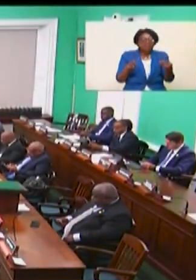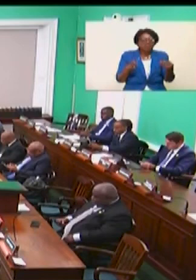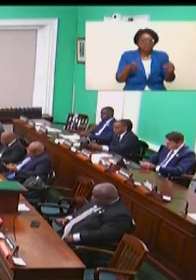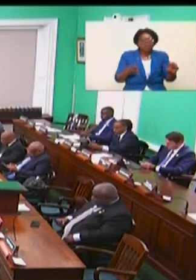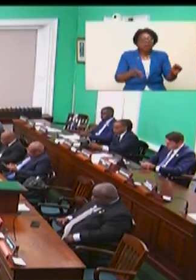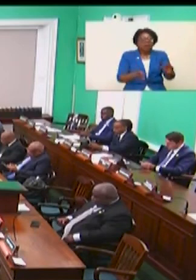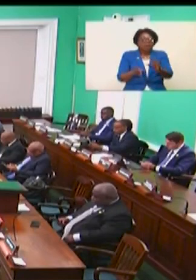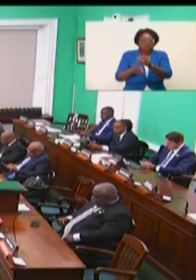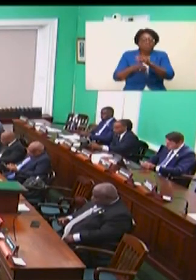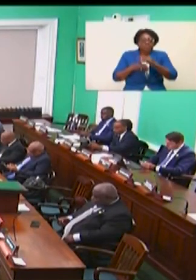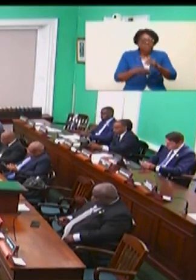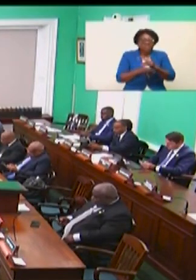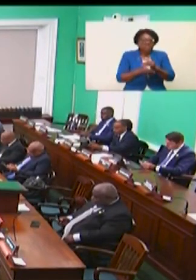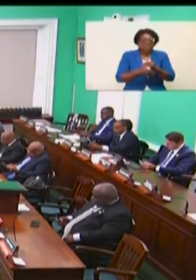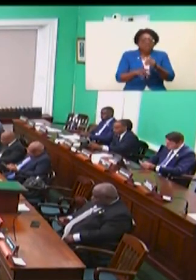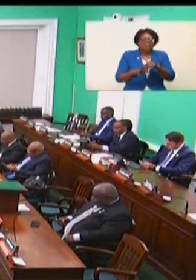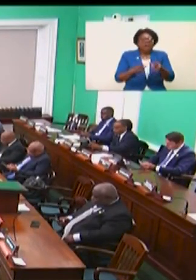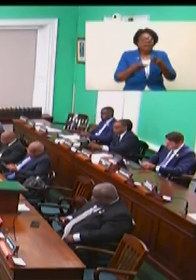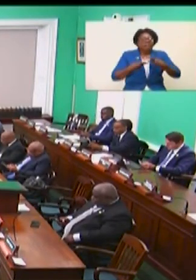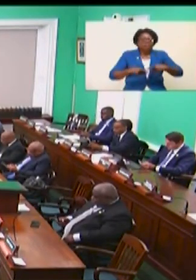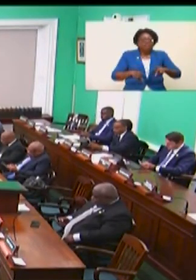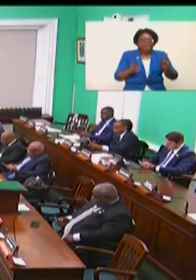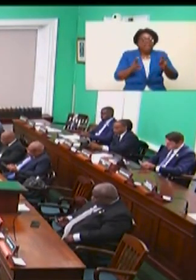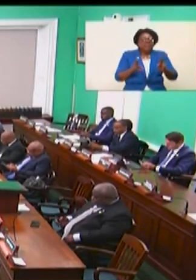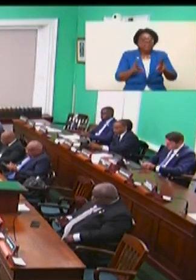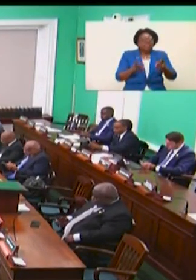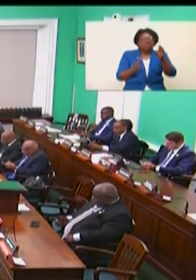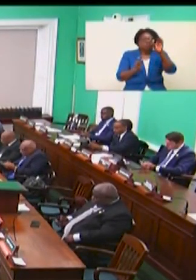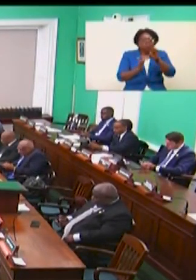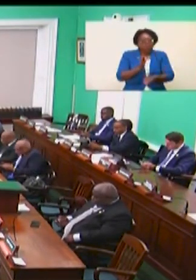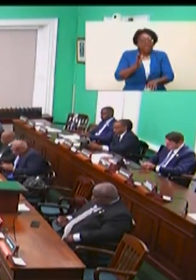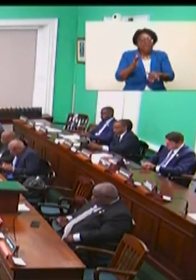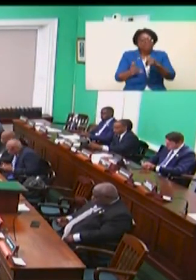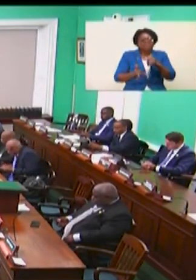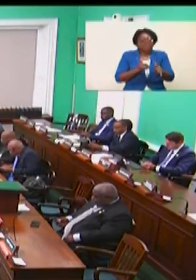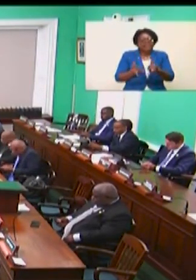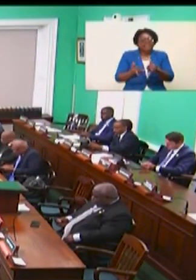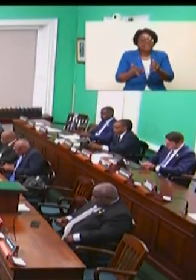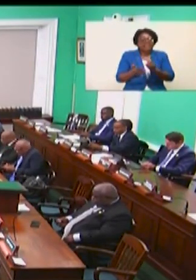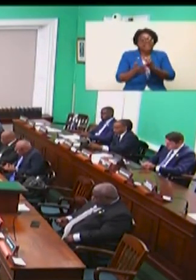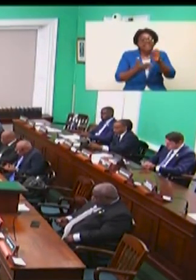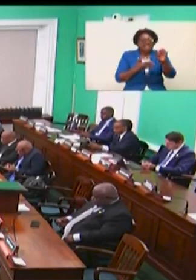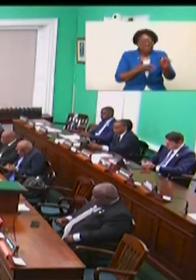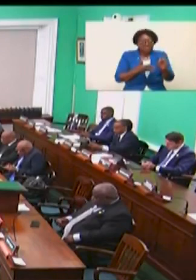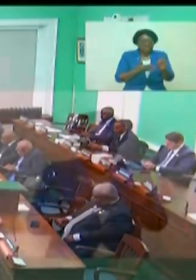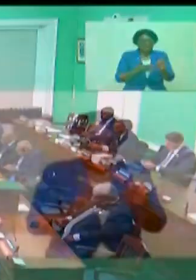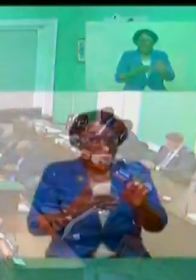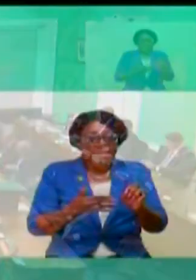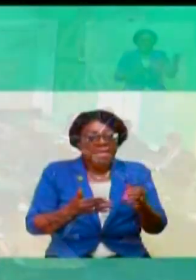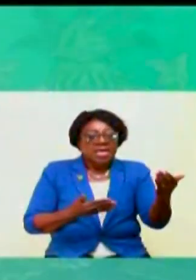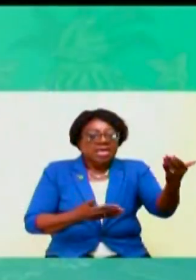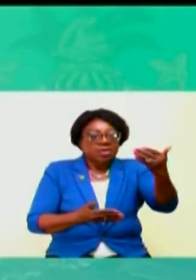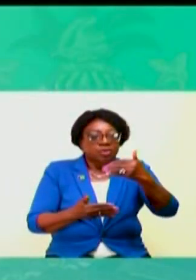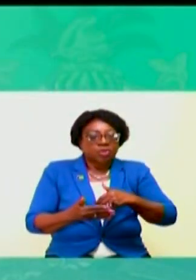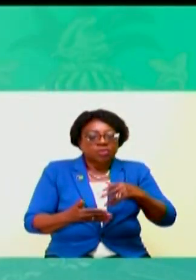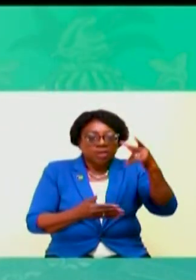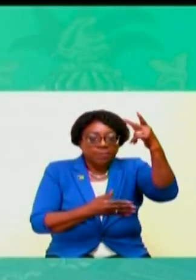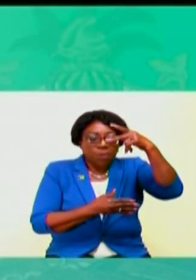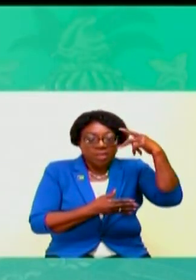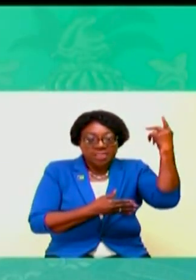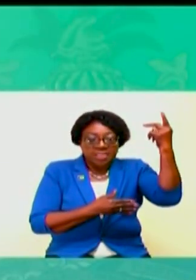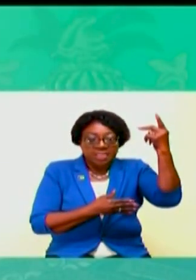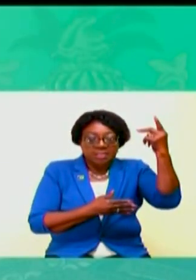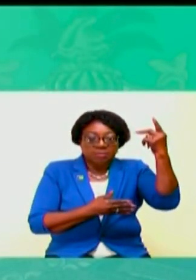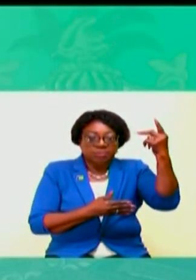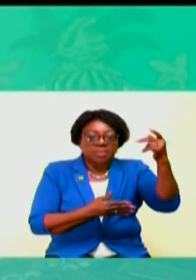working towards safer communities by providing crime fighting and preventative initiatives, introducing policies and programs to reduce